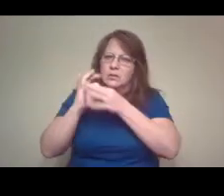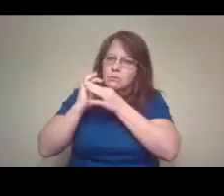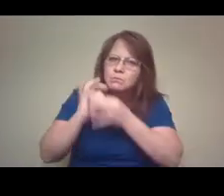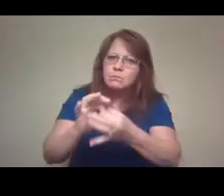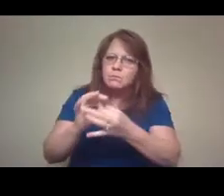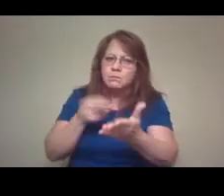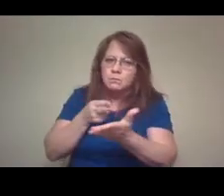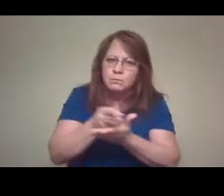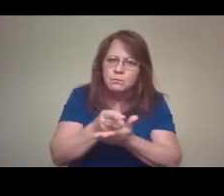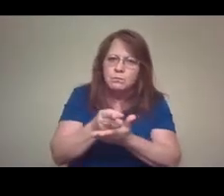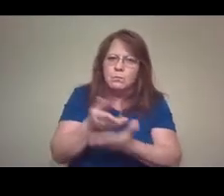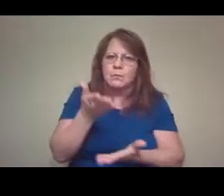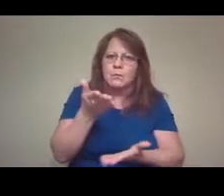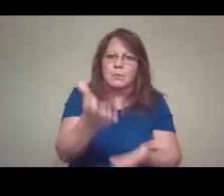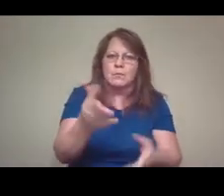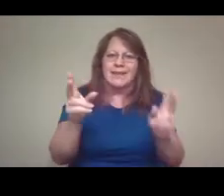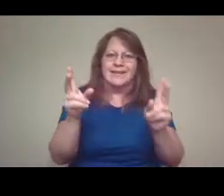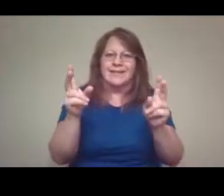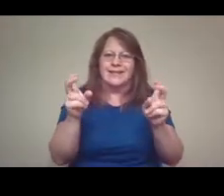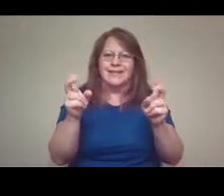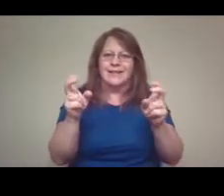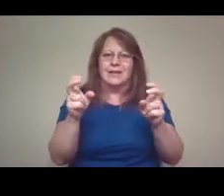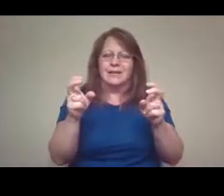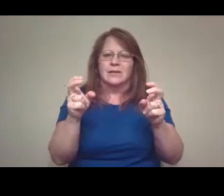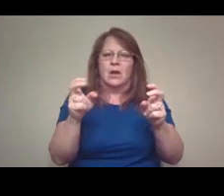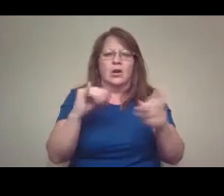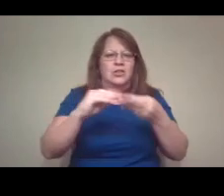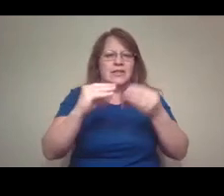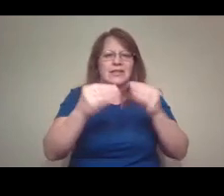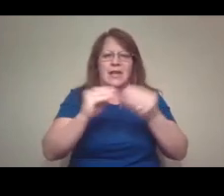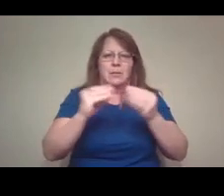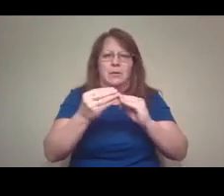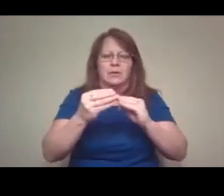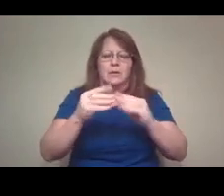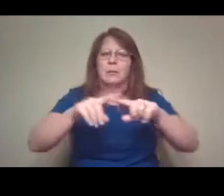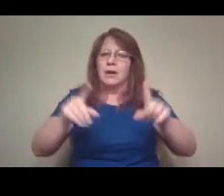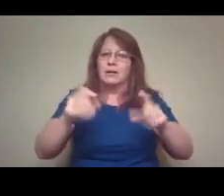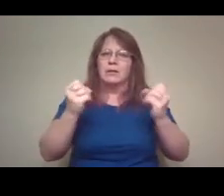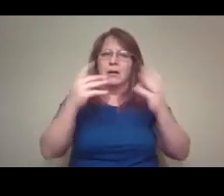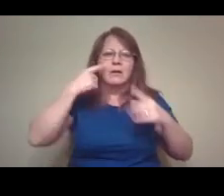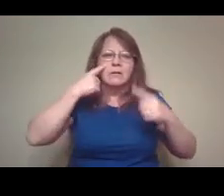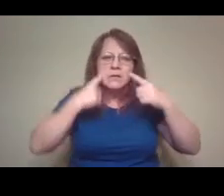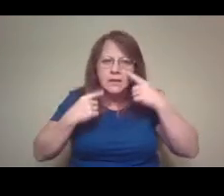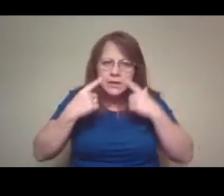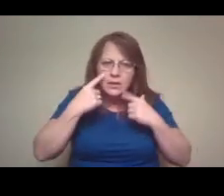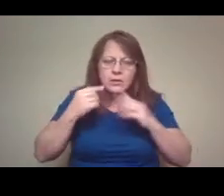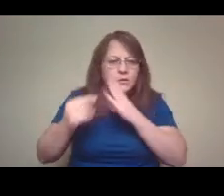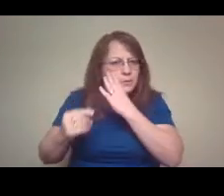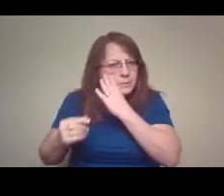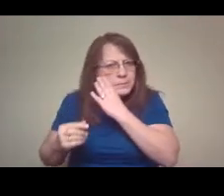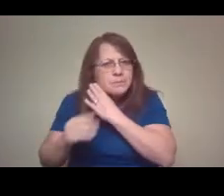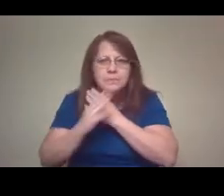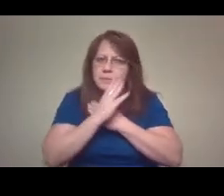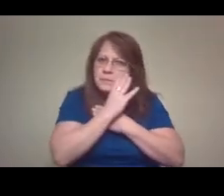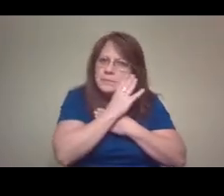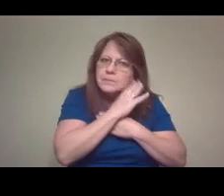reads, "Statistics are merely aggregations of numbers with the tears wiped away." So it can be really difficult for me, and